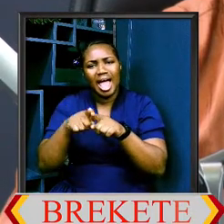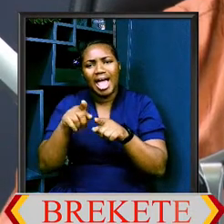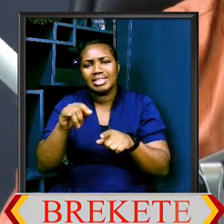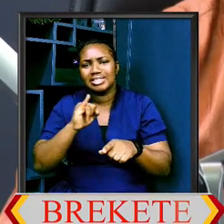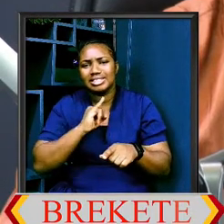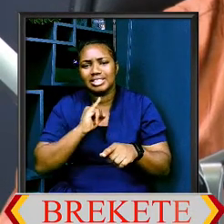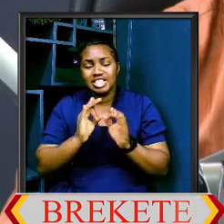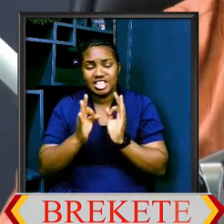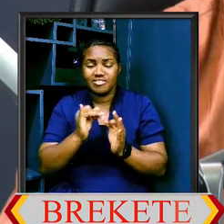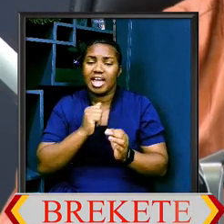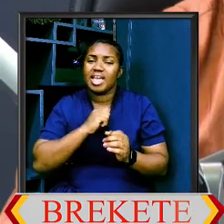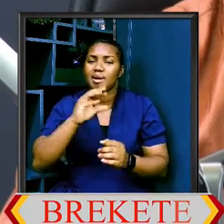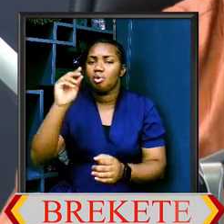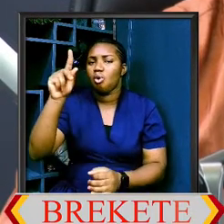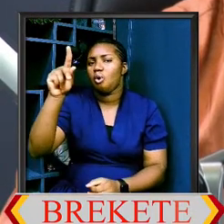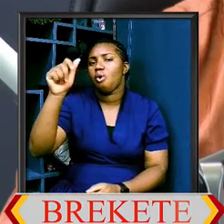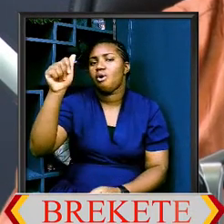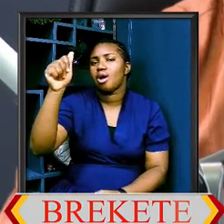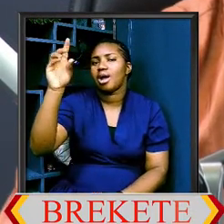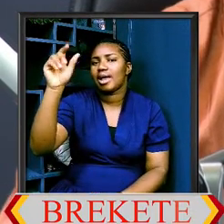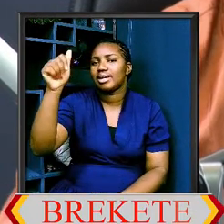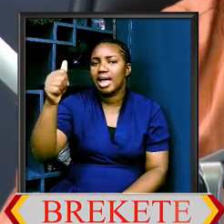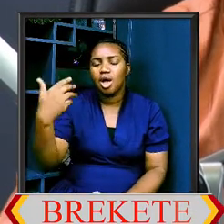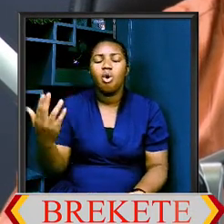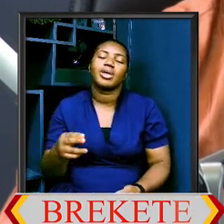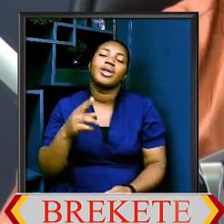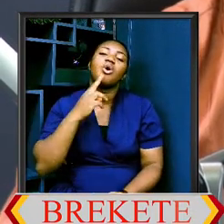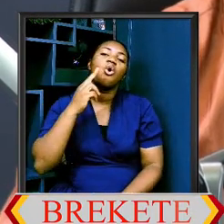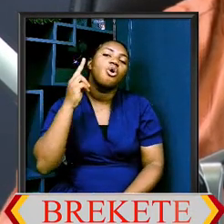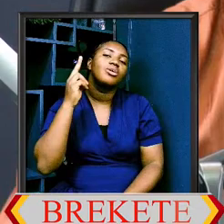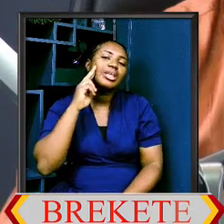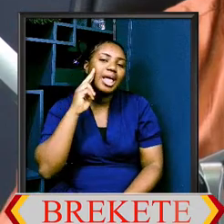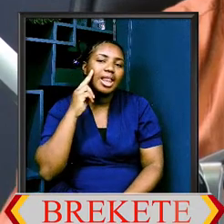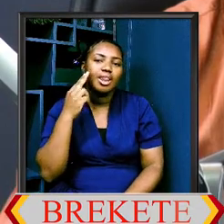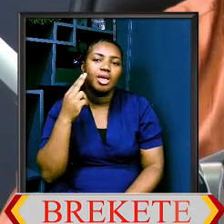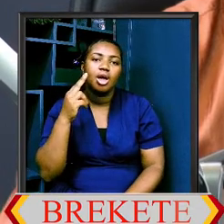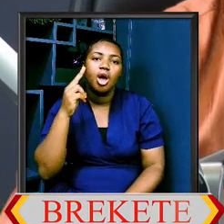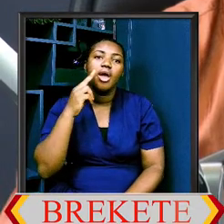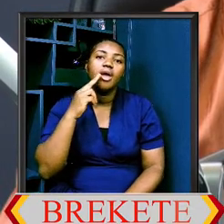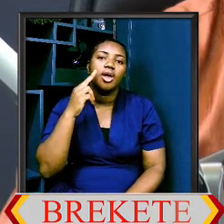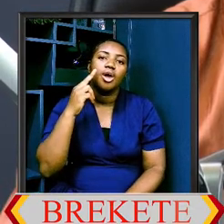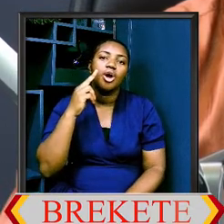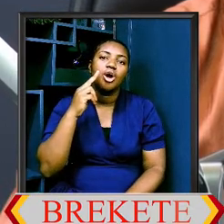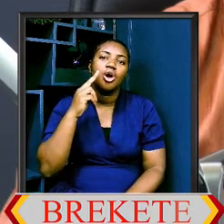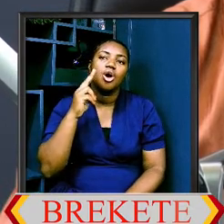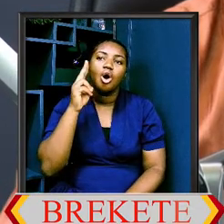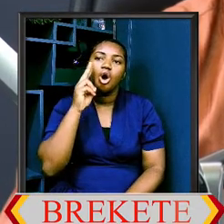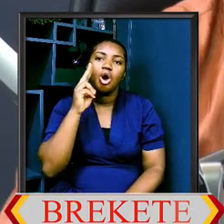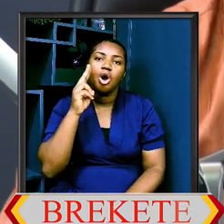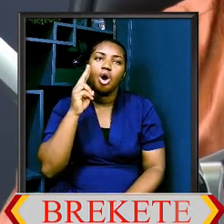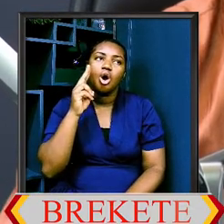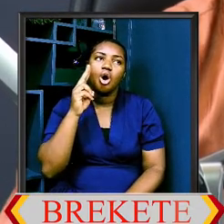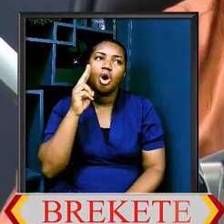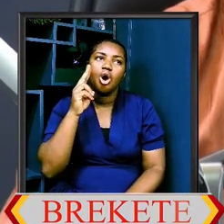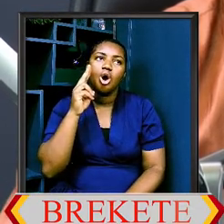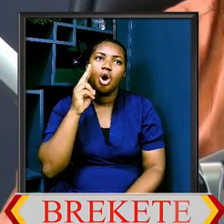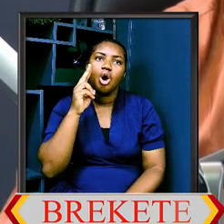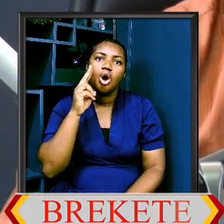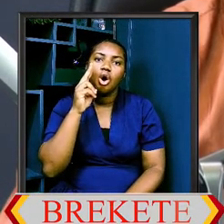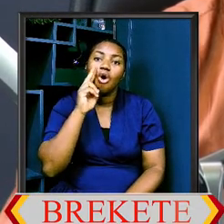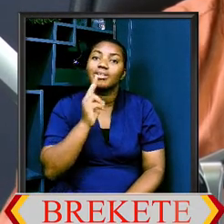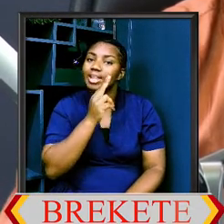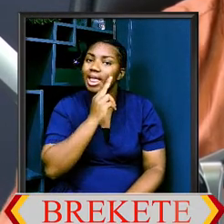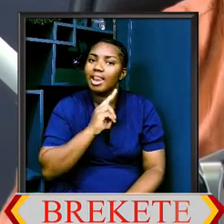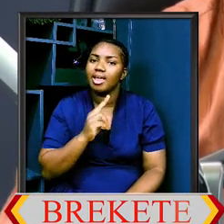said, no. Where's my hotel accommodation? They didn't give me hotel accommodation. And even my junior officer have a hotel accommodation. At